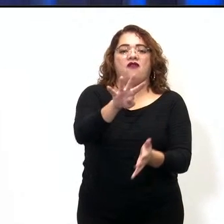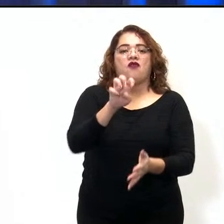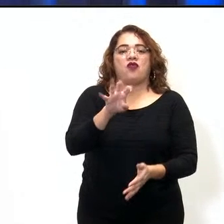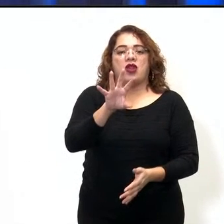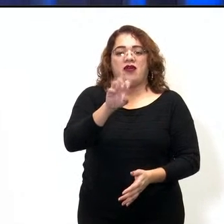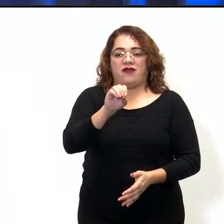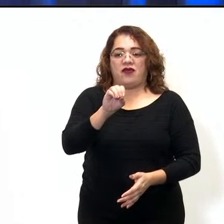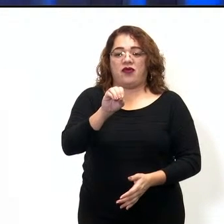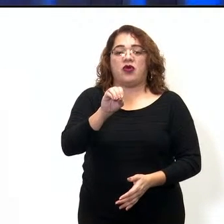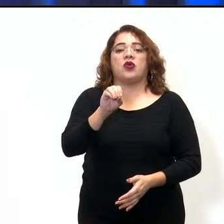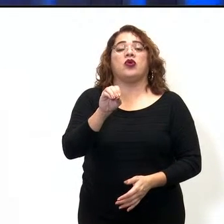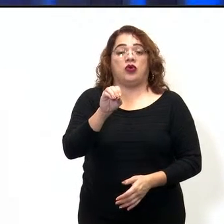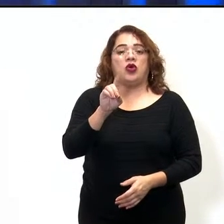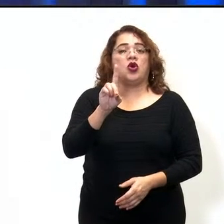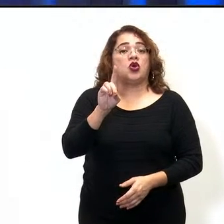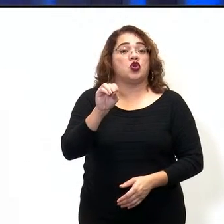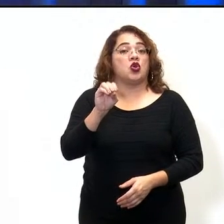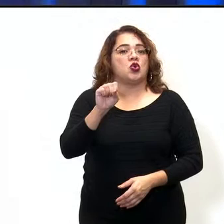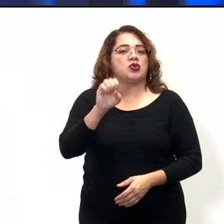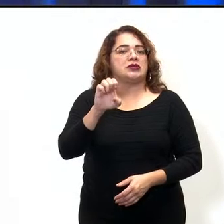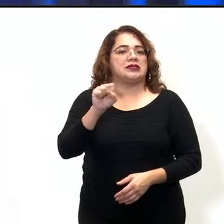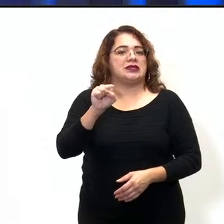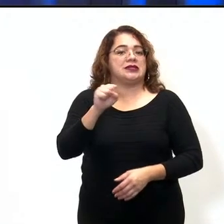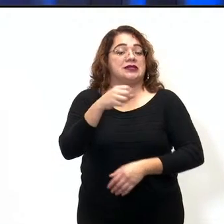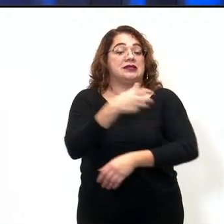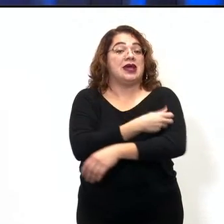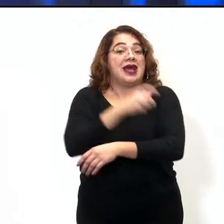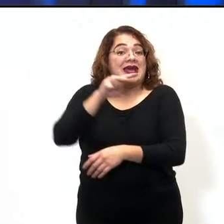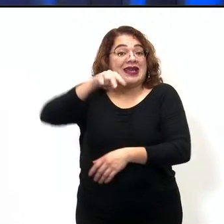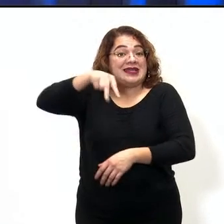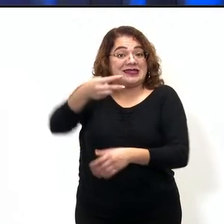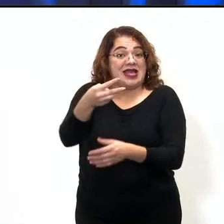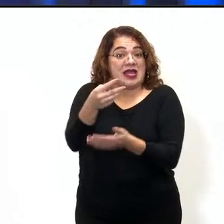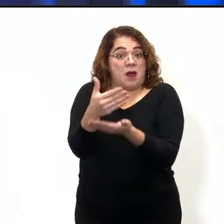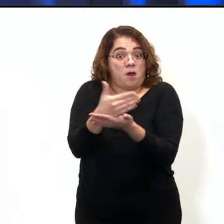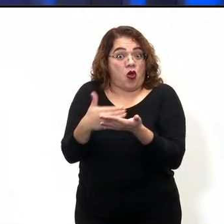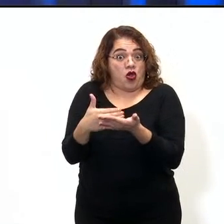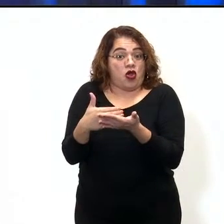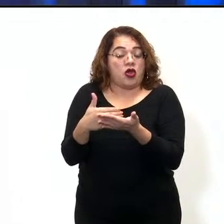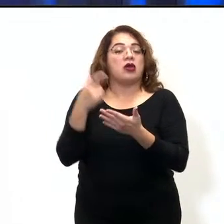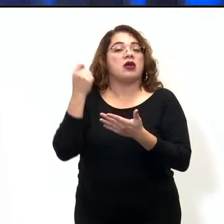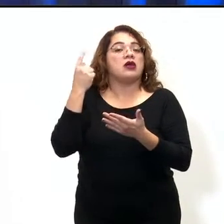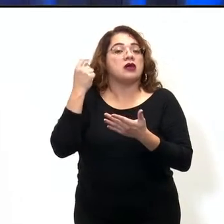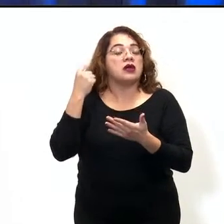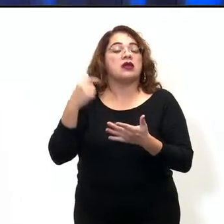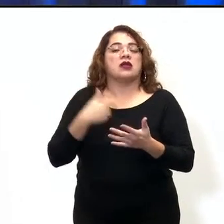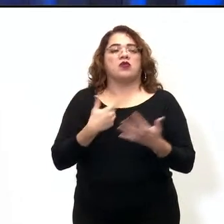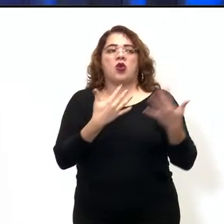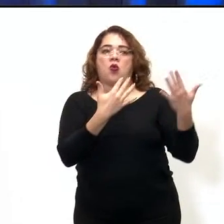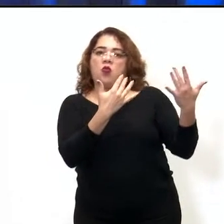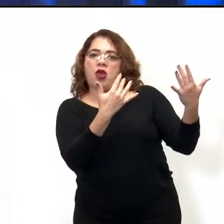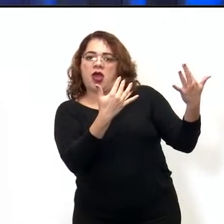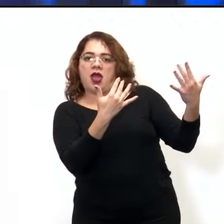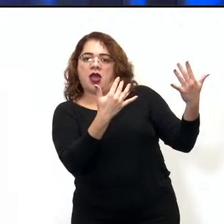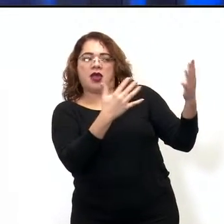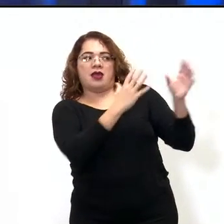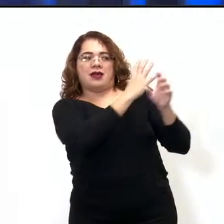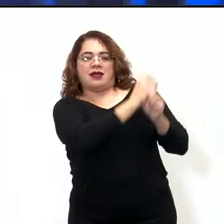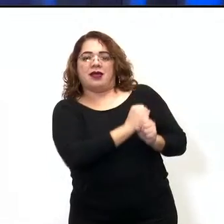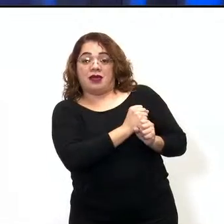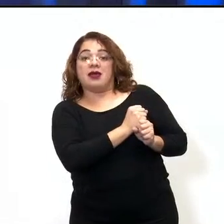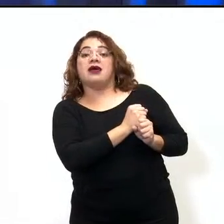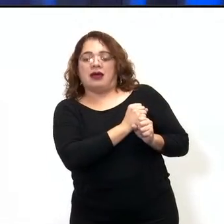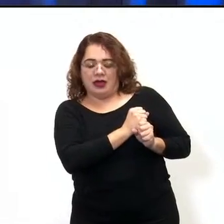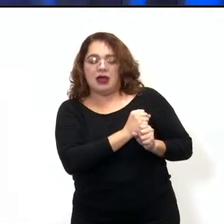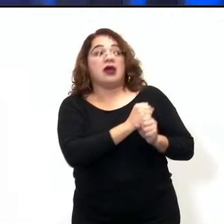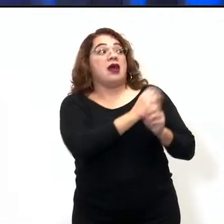17,450 doses. And the second part of those doses, by the way, are on their way, and that's been secured already. But what we do